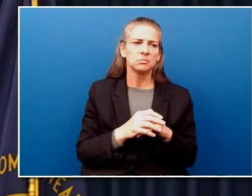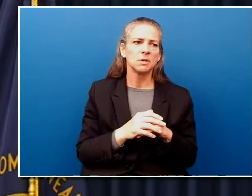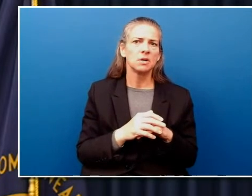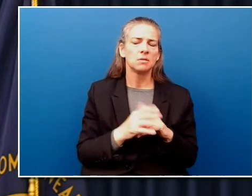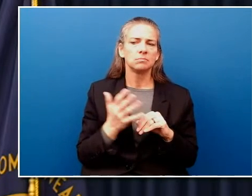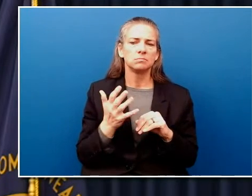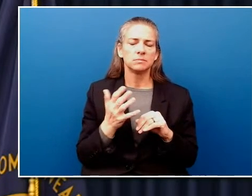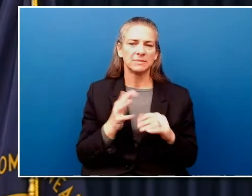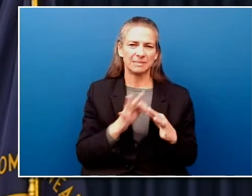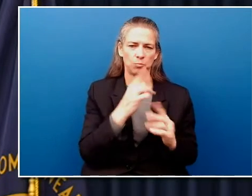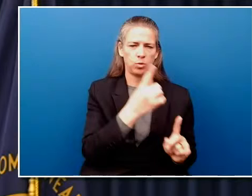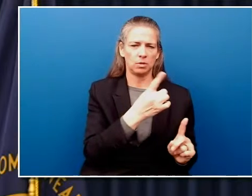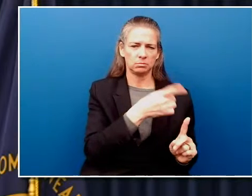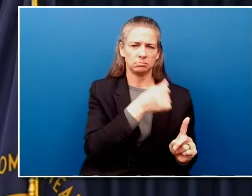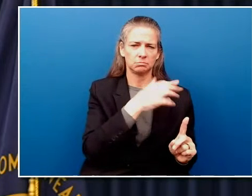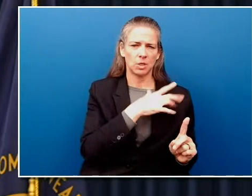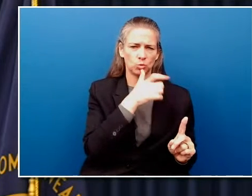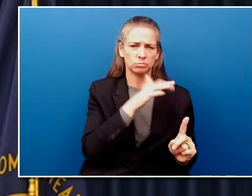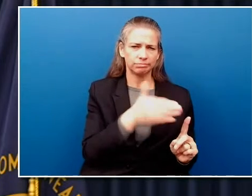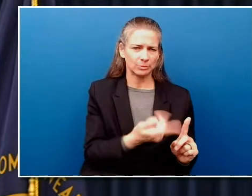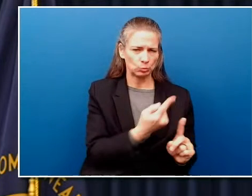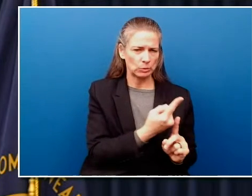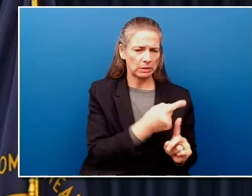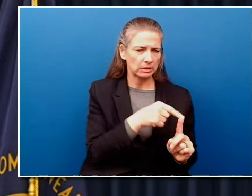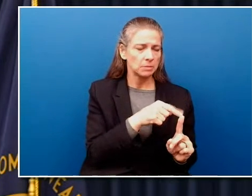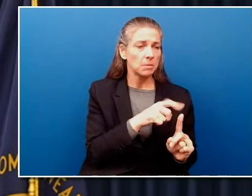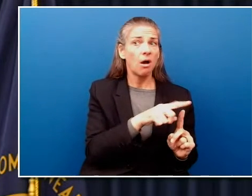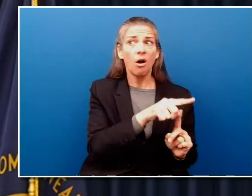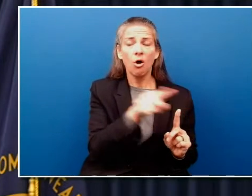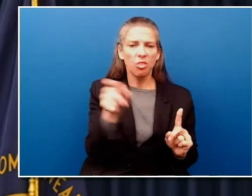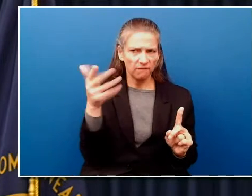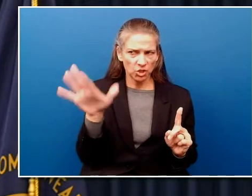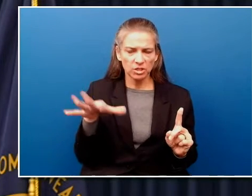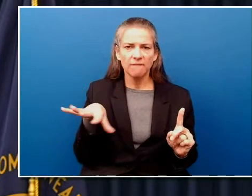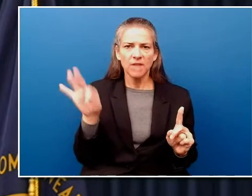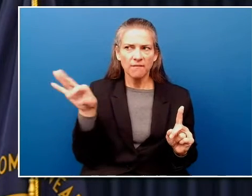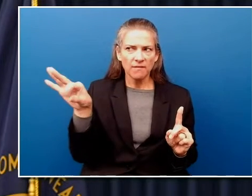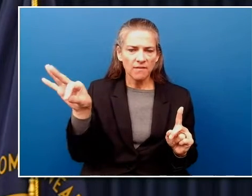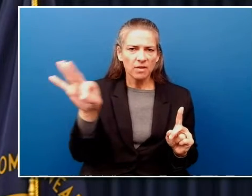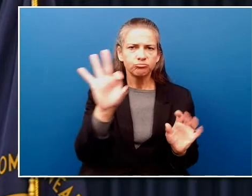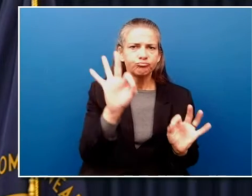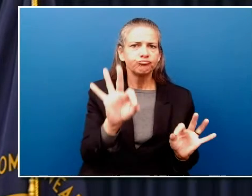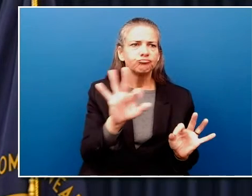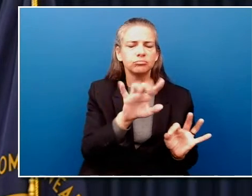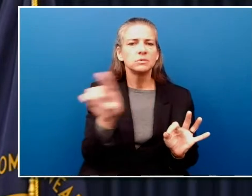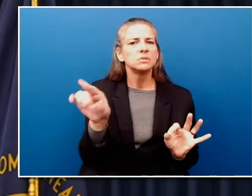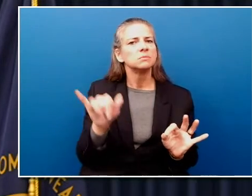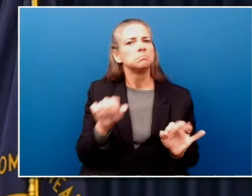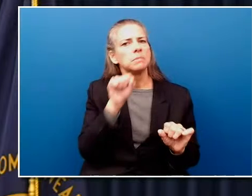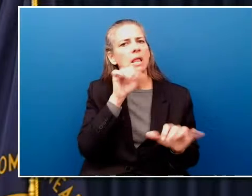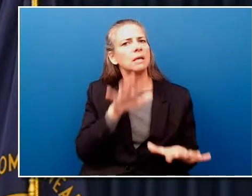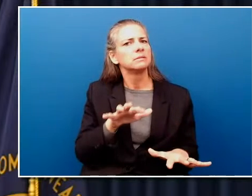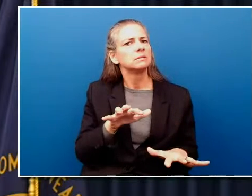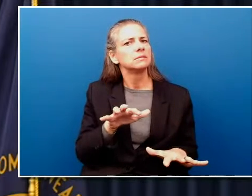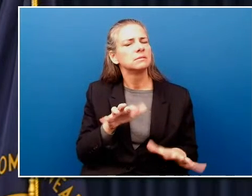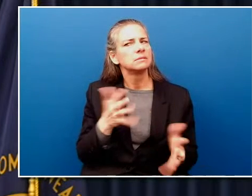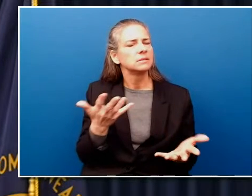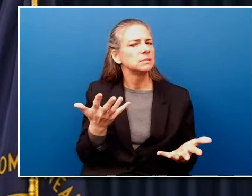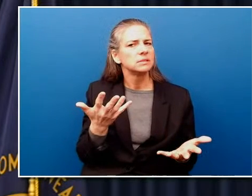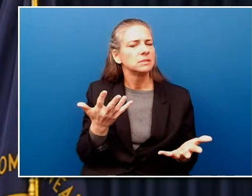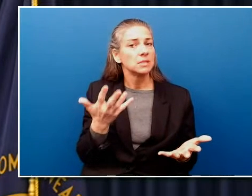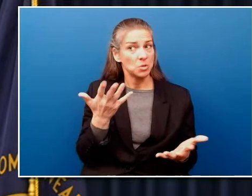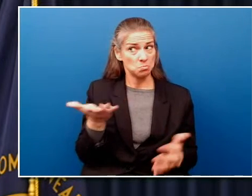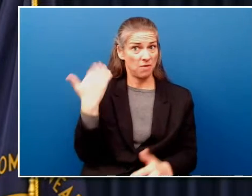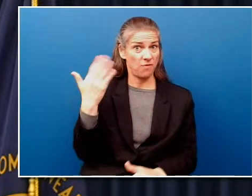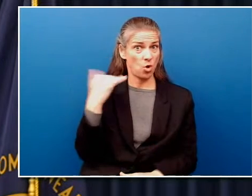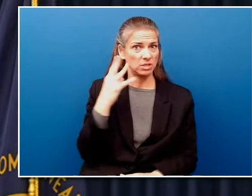man has been found and located and is okay. And that is a real blessing, given what we've been through. Tragic